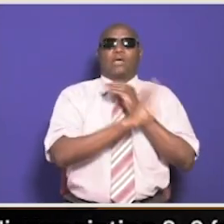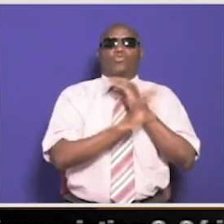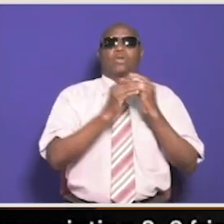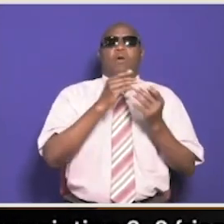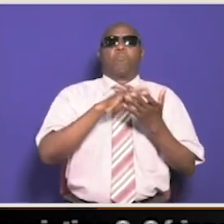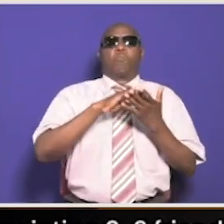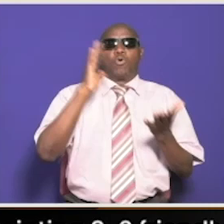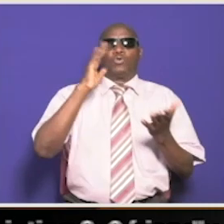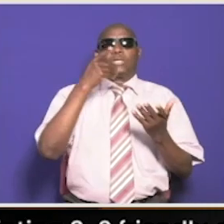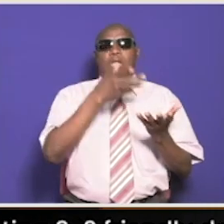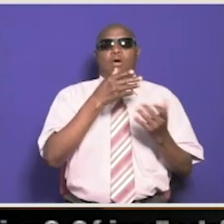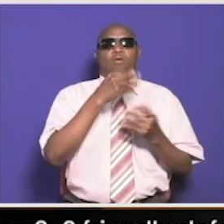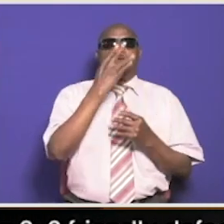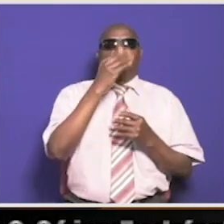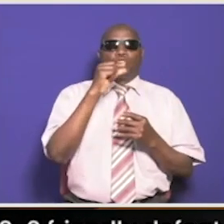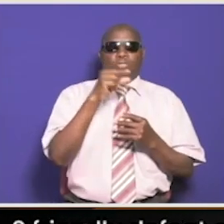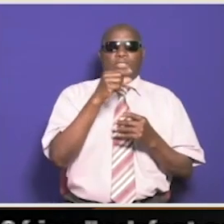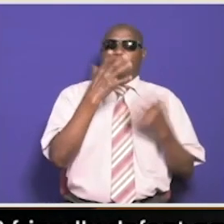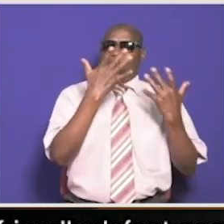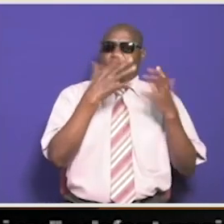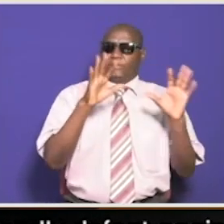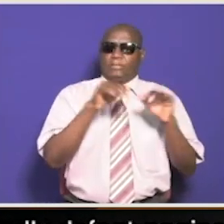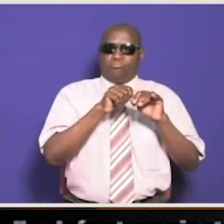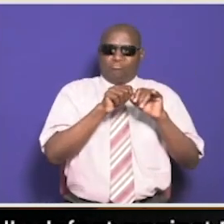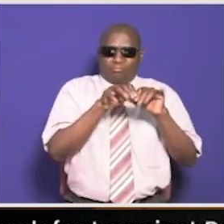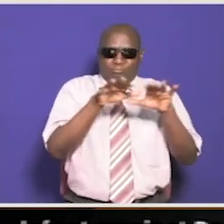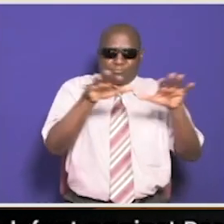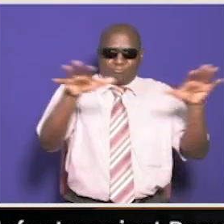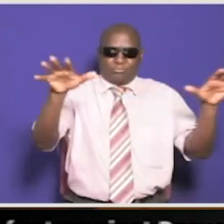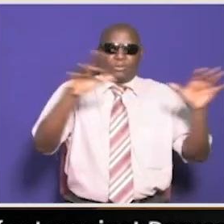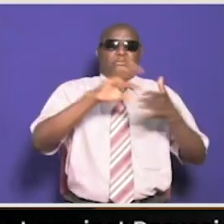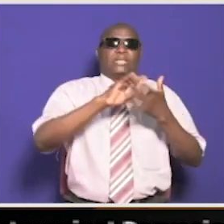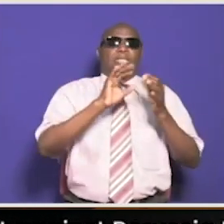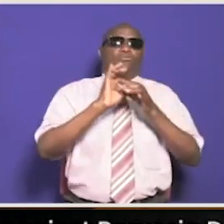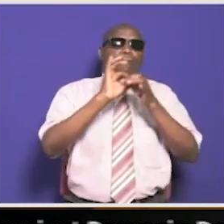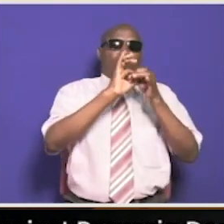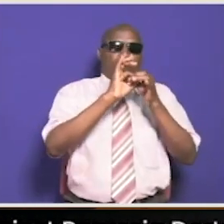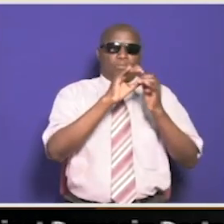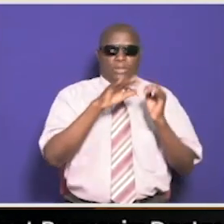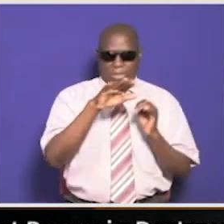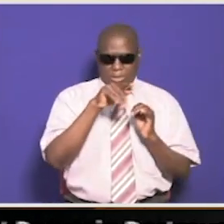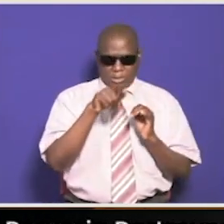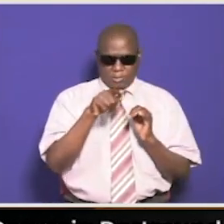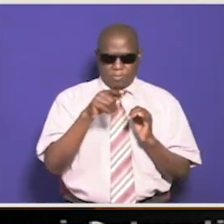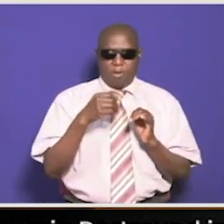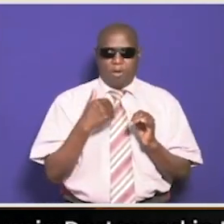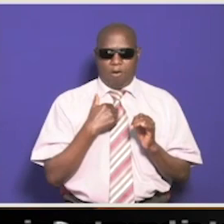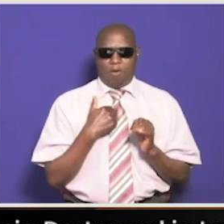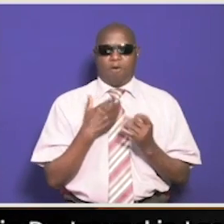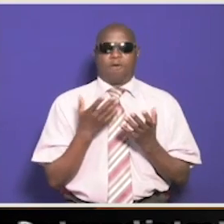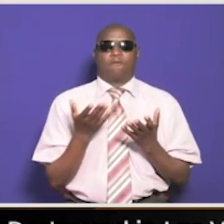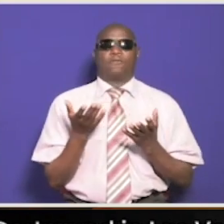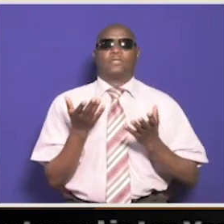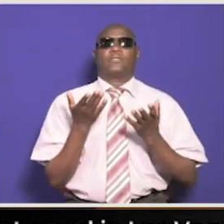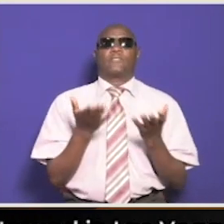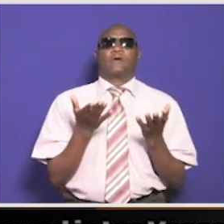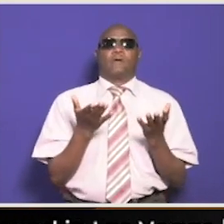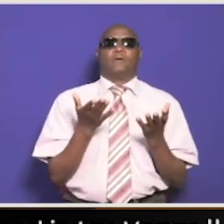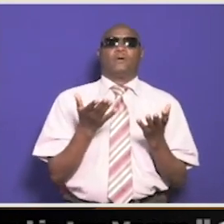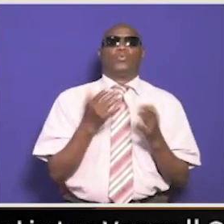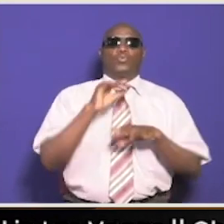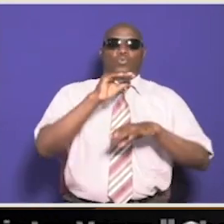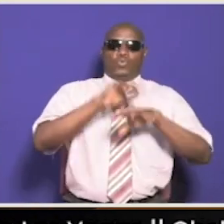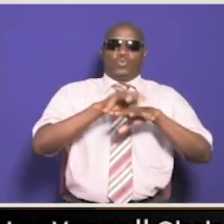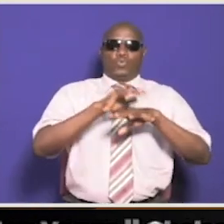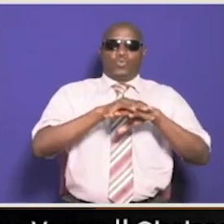are actually 4G enabled. It means that connectivity from an internet perspective is at least smart,